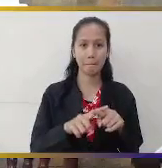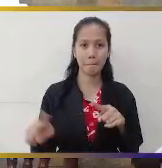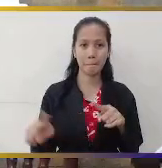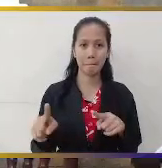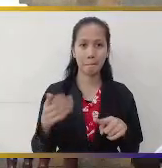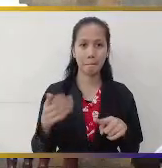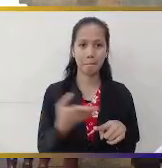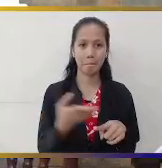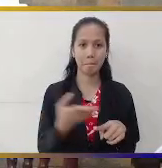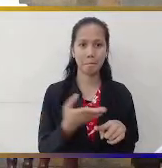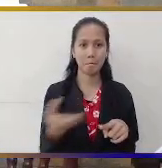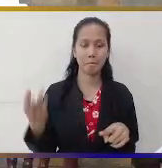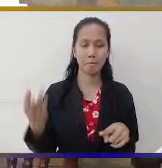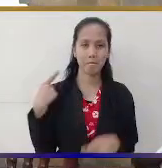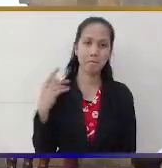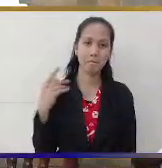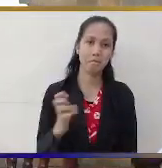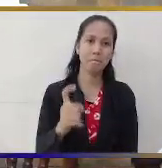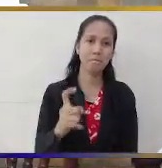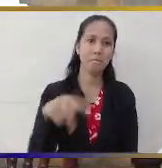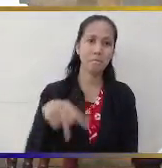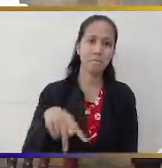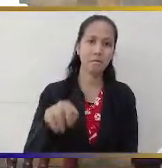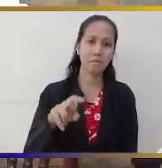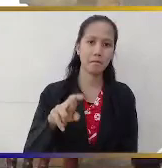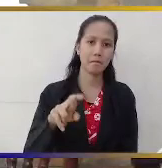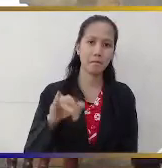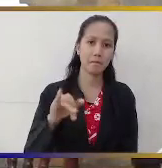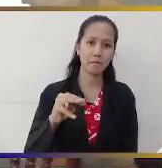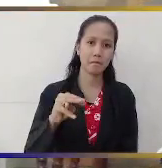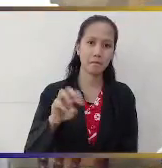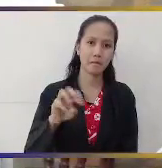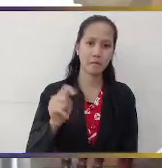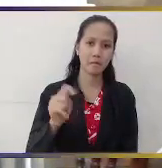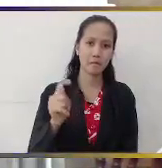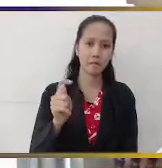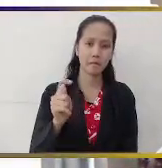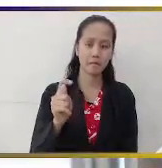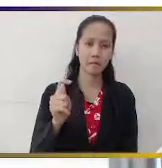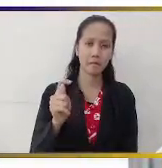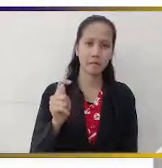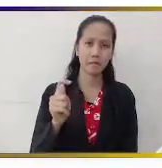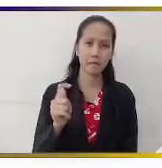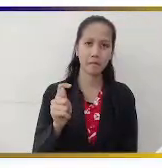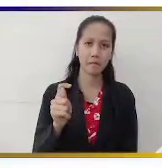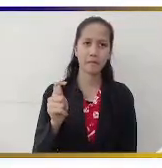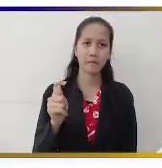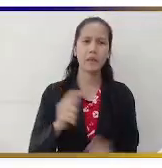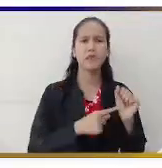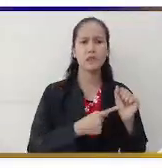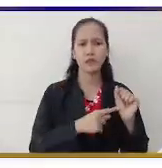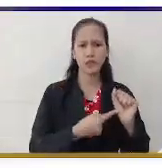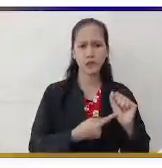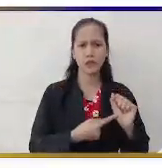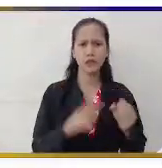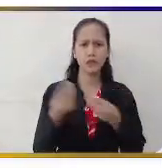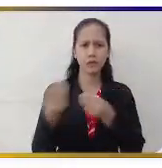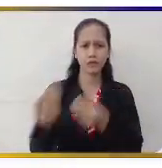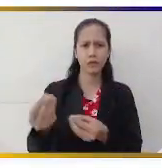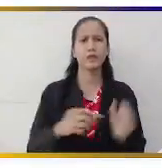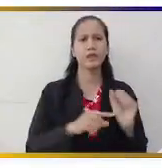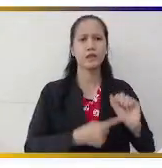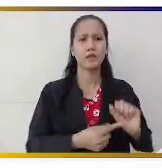with it. I'm asking you. Start giving. Start giving. Start giving. Start